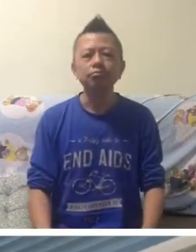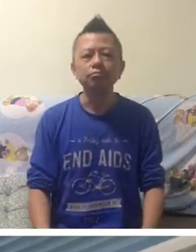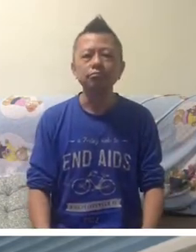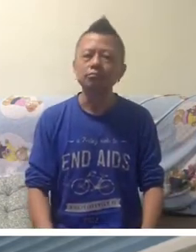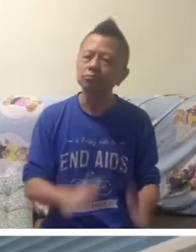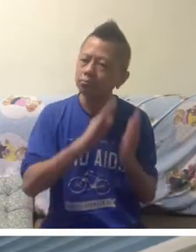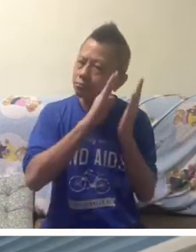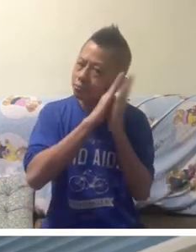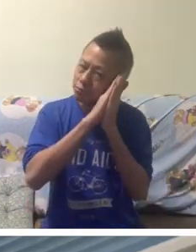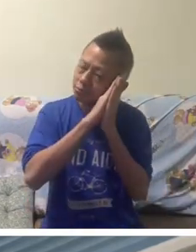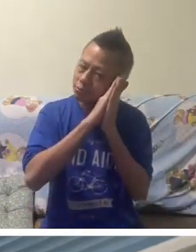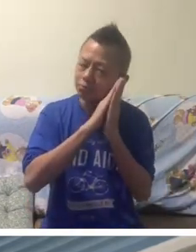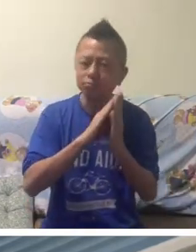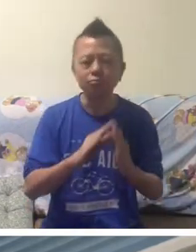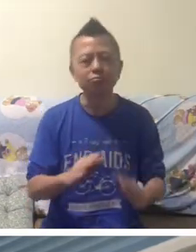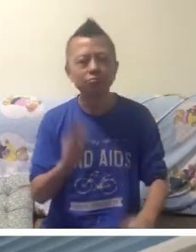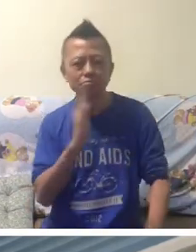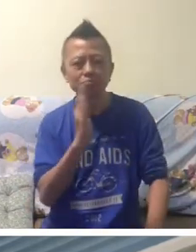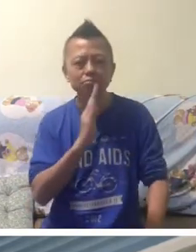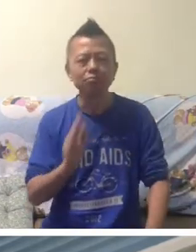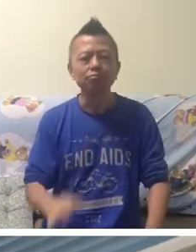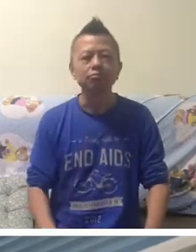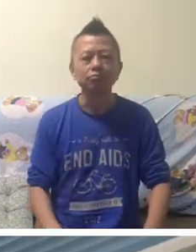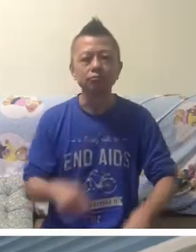I'm about to go to sleep. It's right now